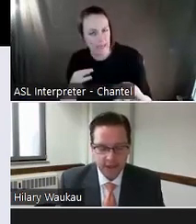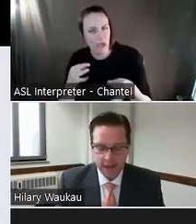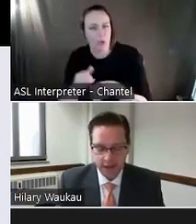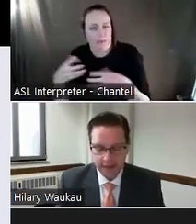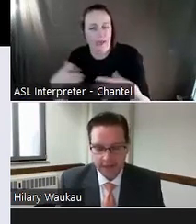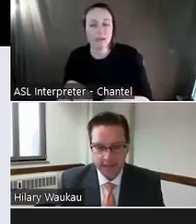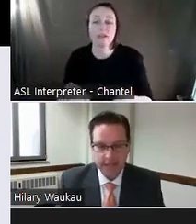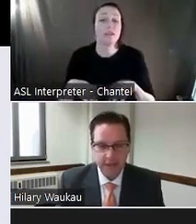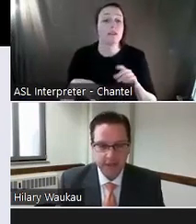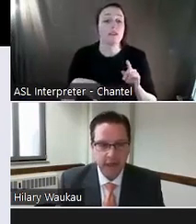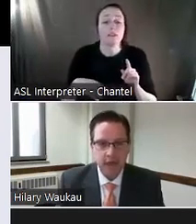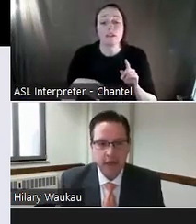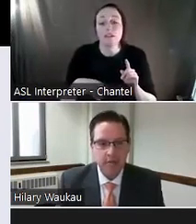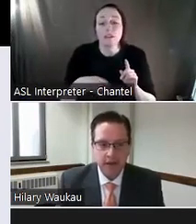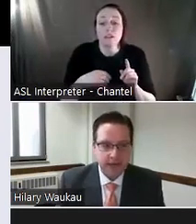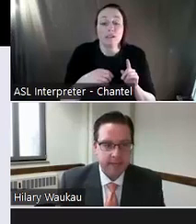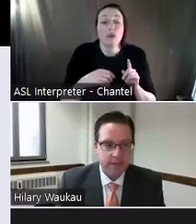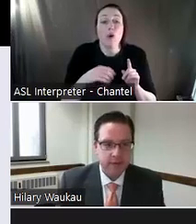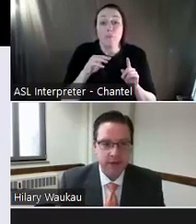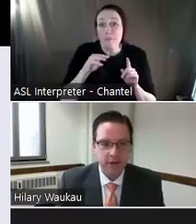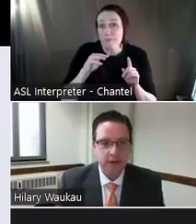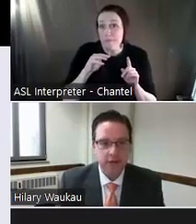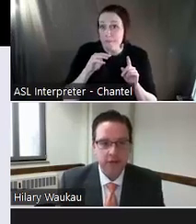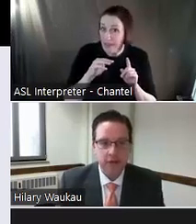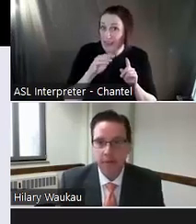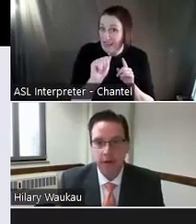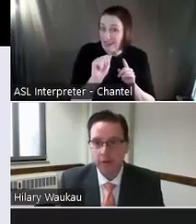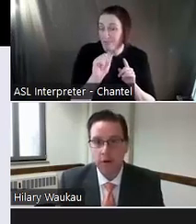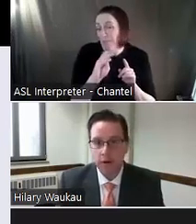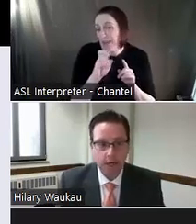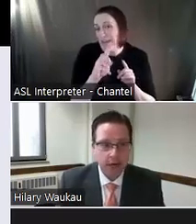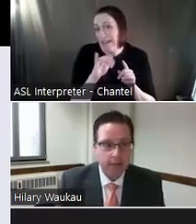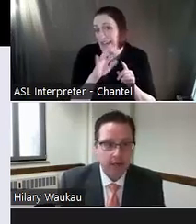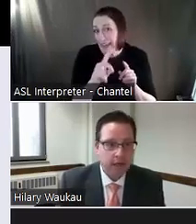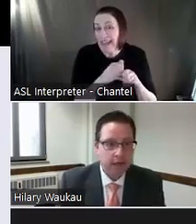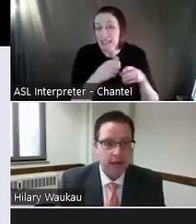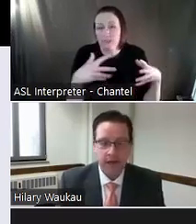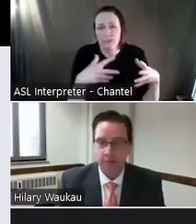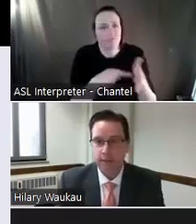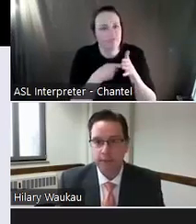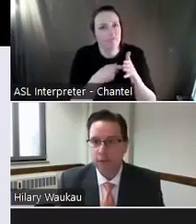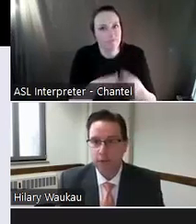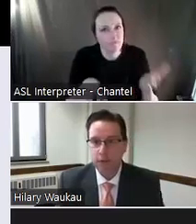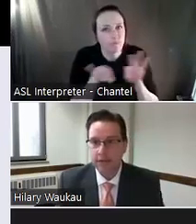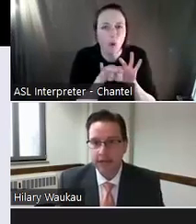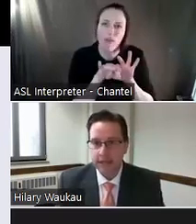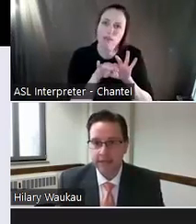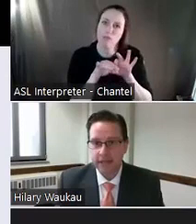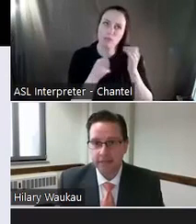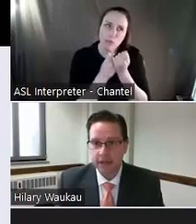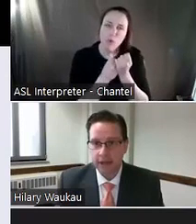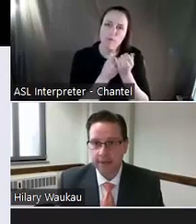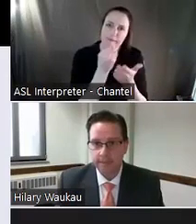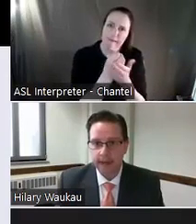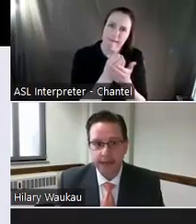just something that needs to be done, but it's absolutely critical to helping grow our economy. People who